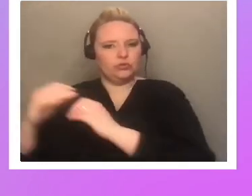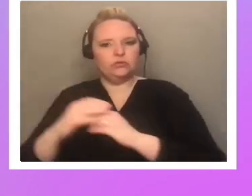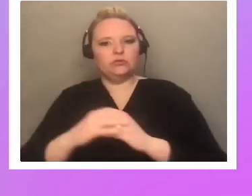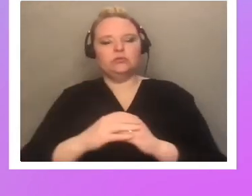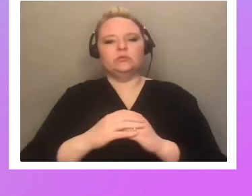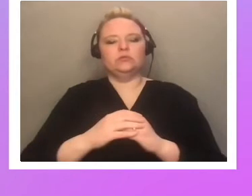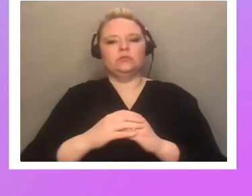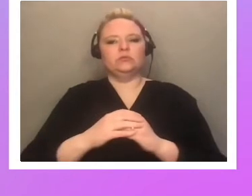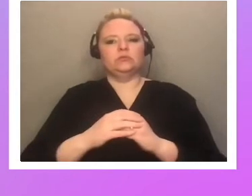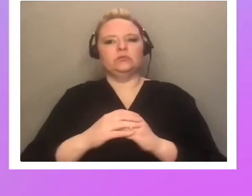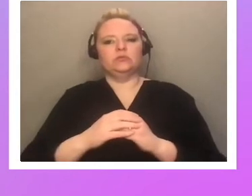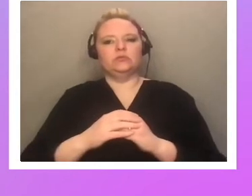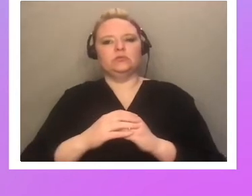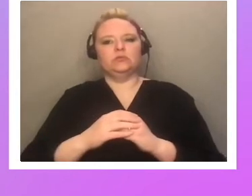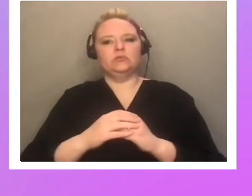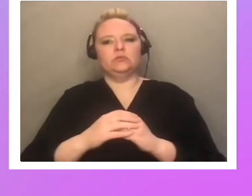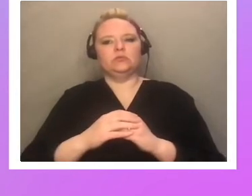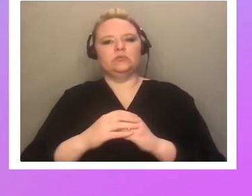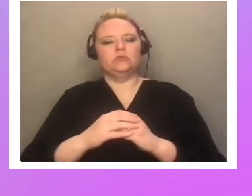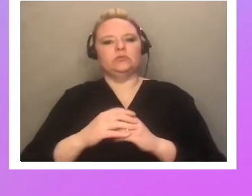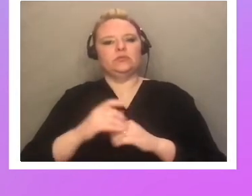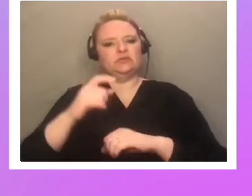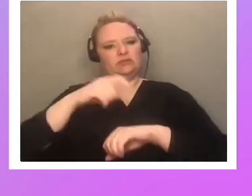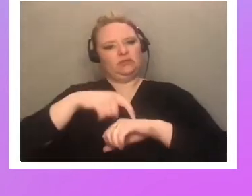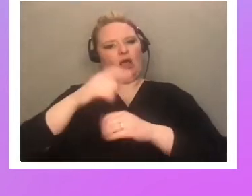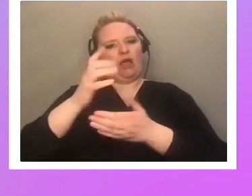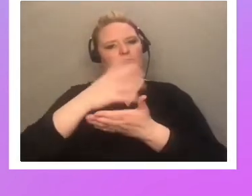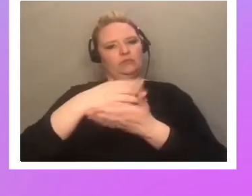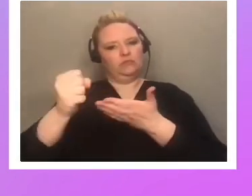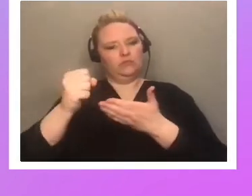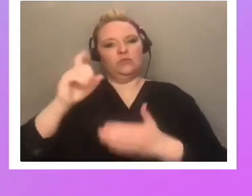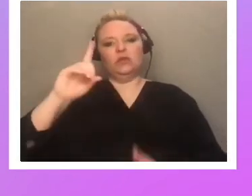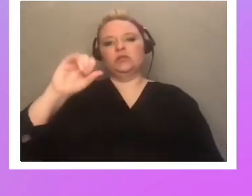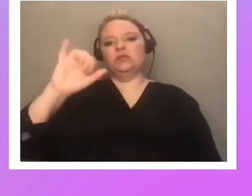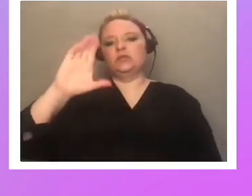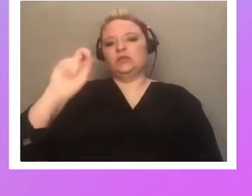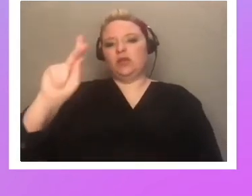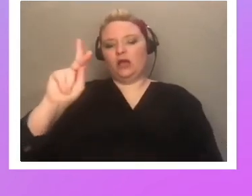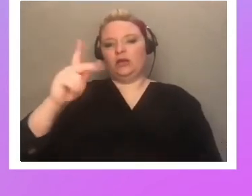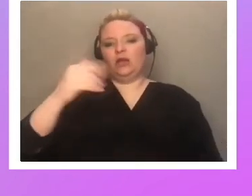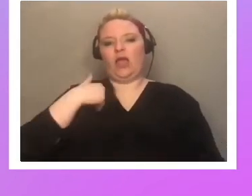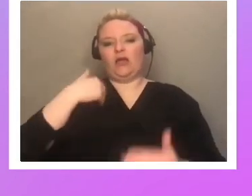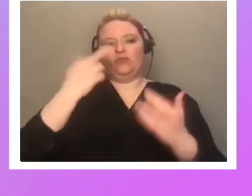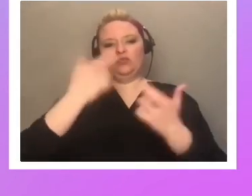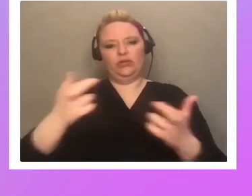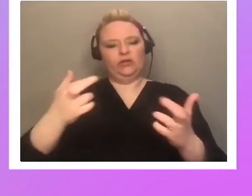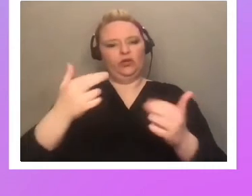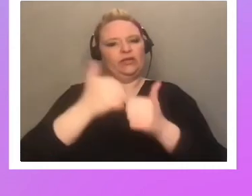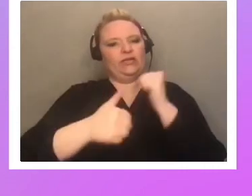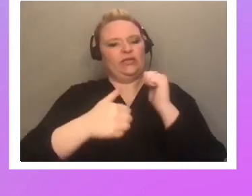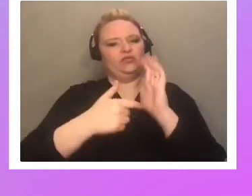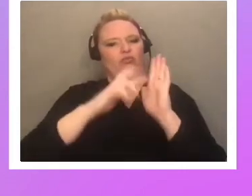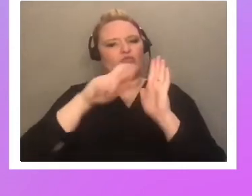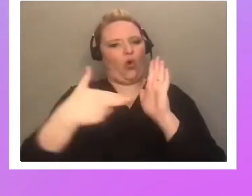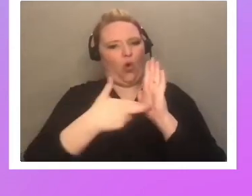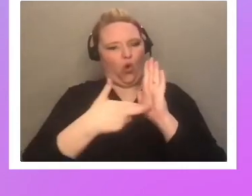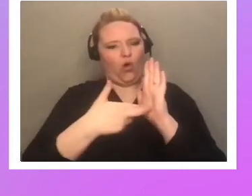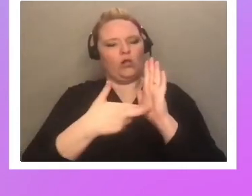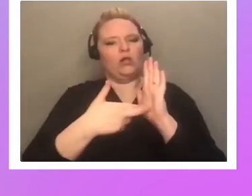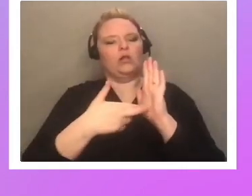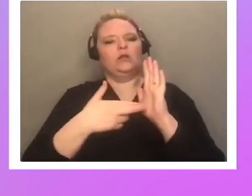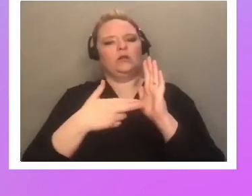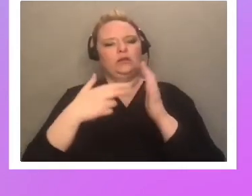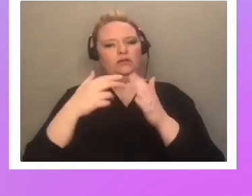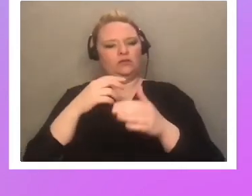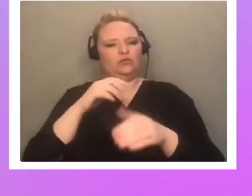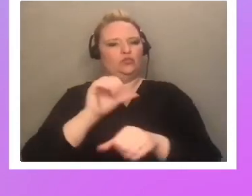time, I have some resources in the deck for each role. I have top tasks that you'll want